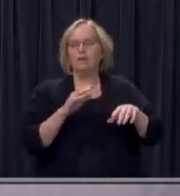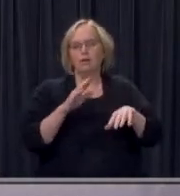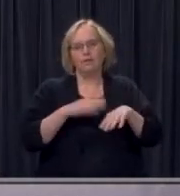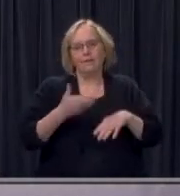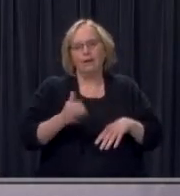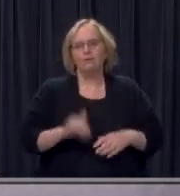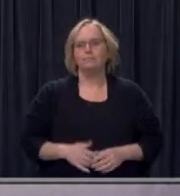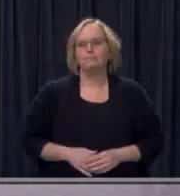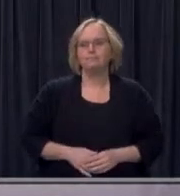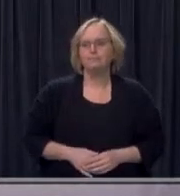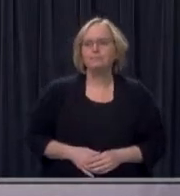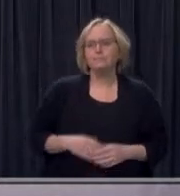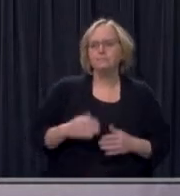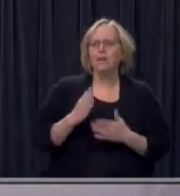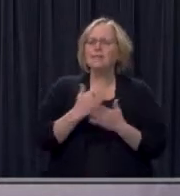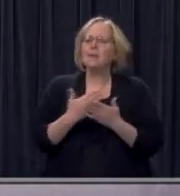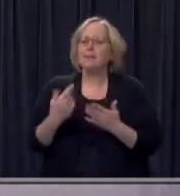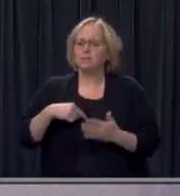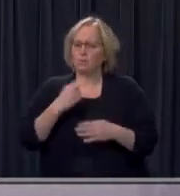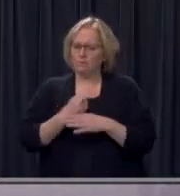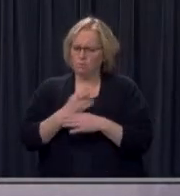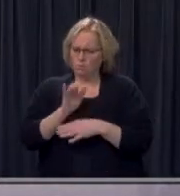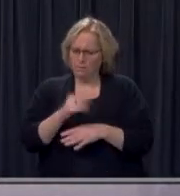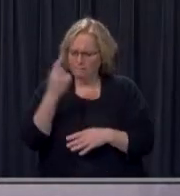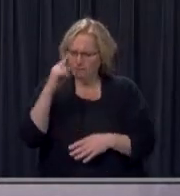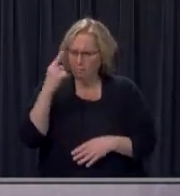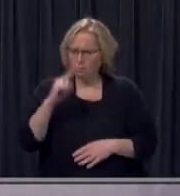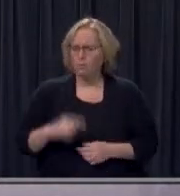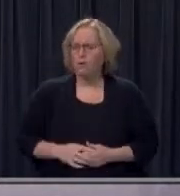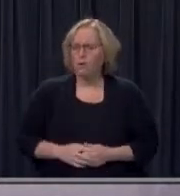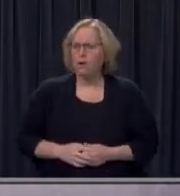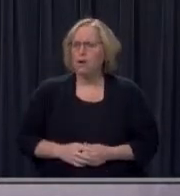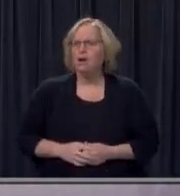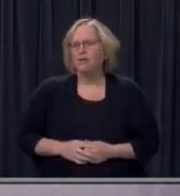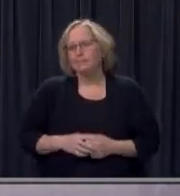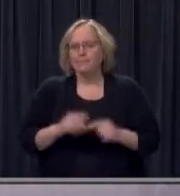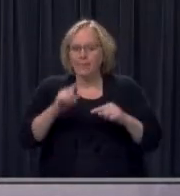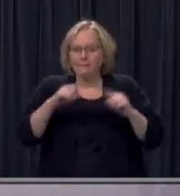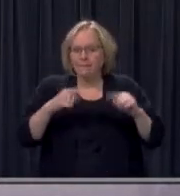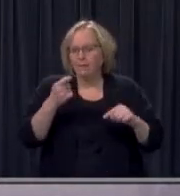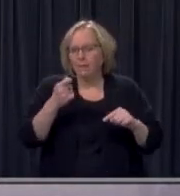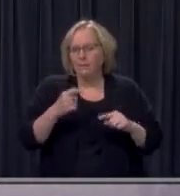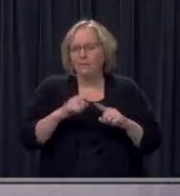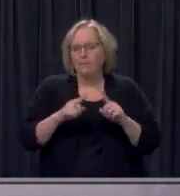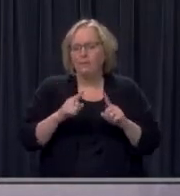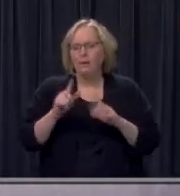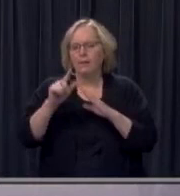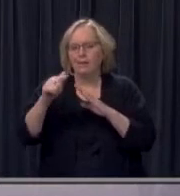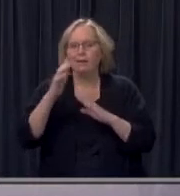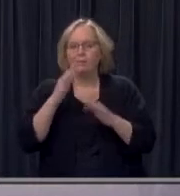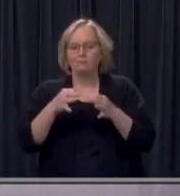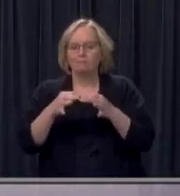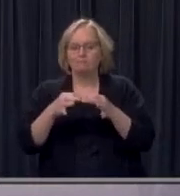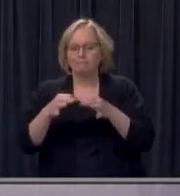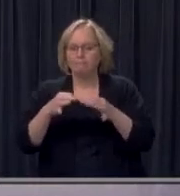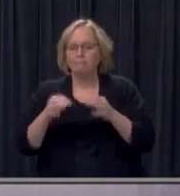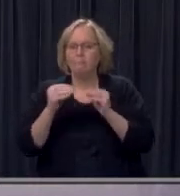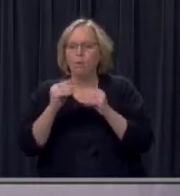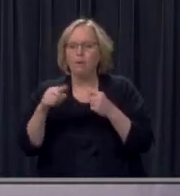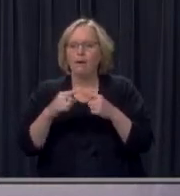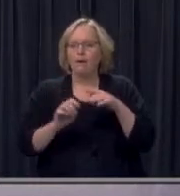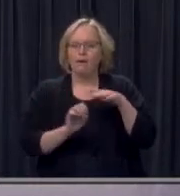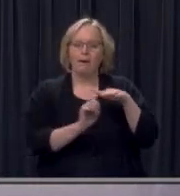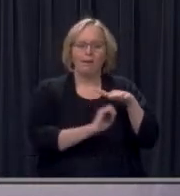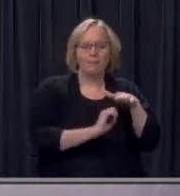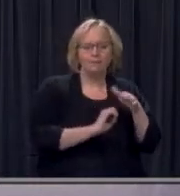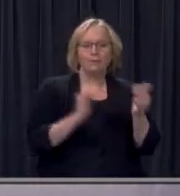Some of the things that we've used it for, they vary a little bit, and we'll talk later in the presentation about elementary